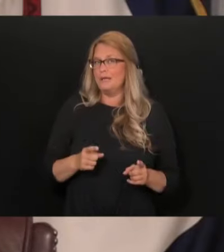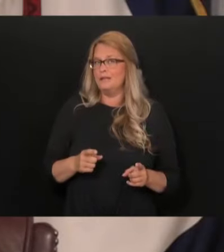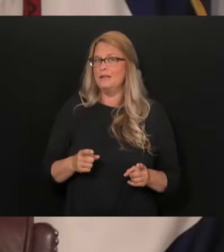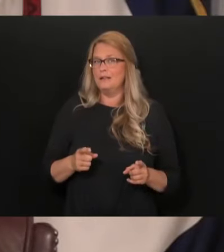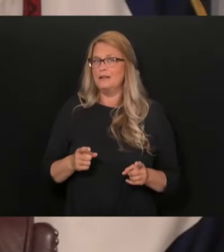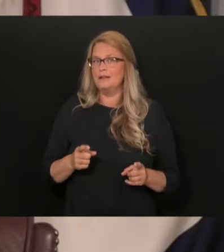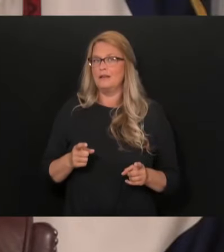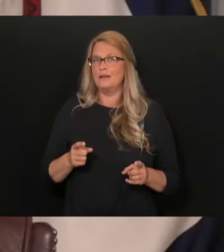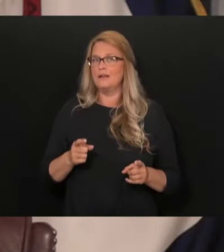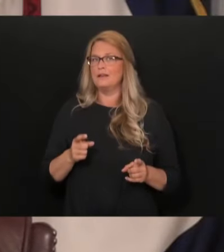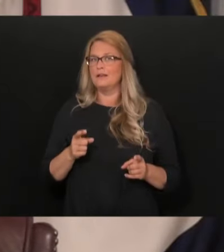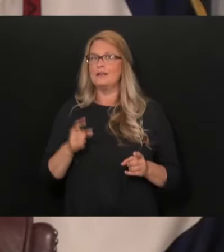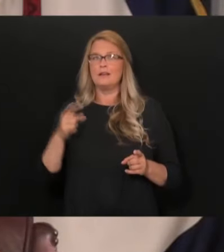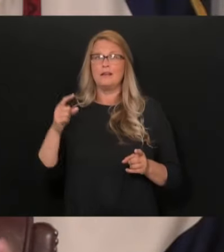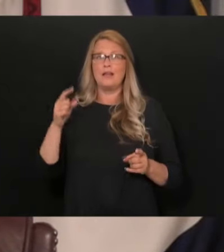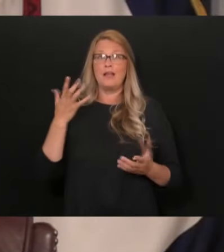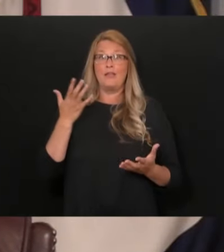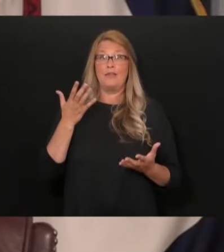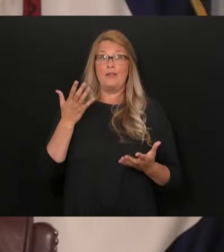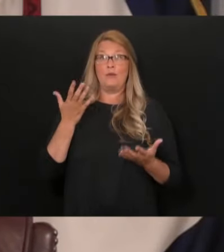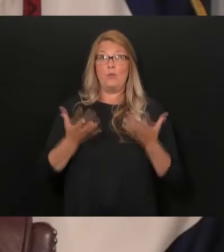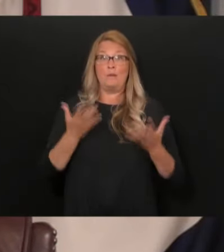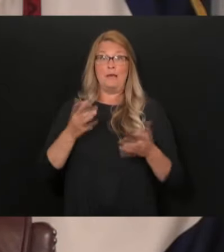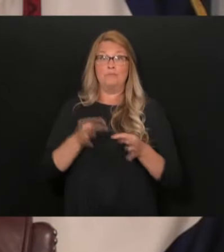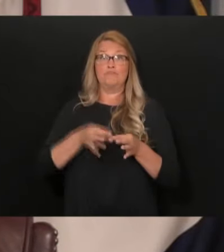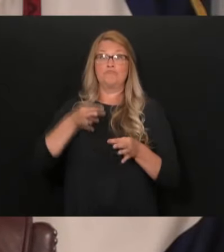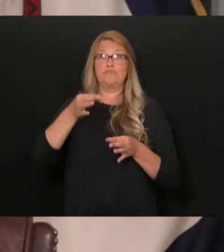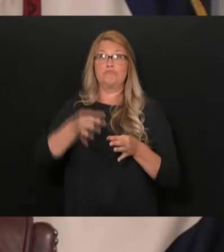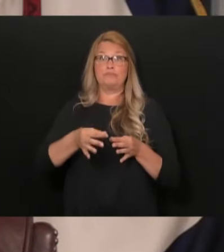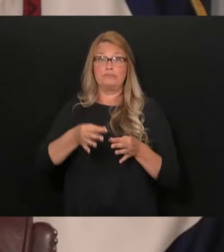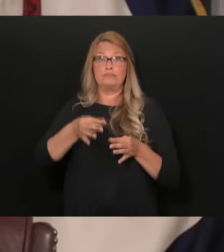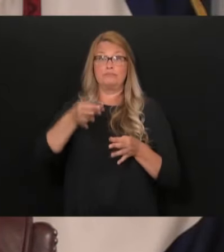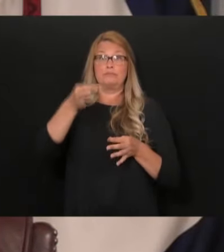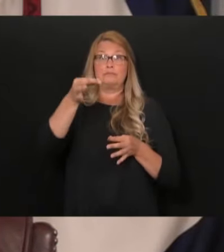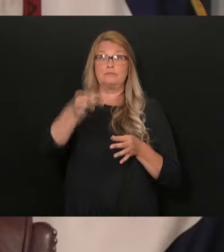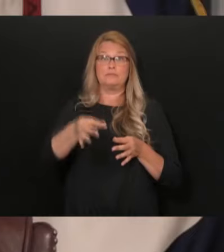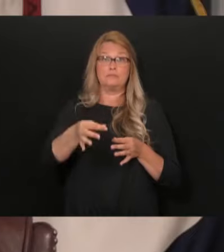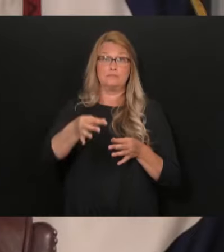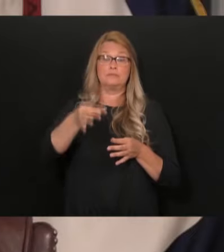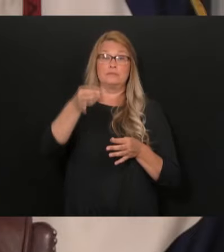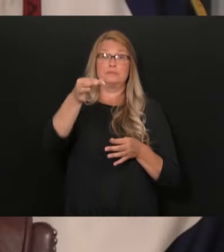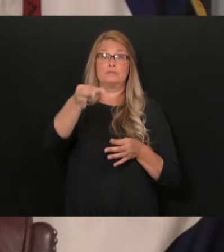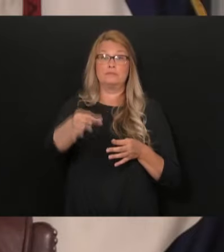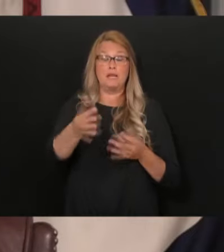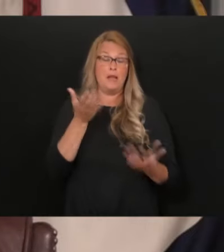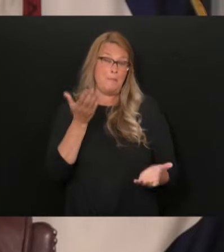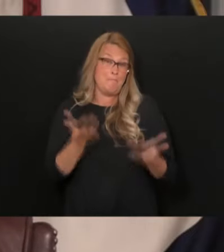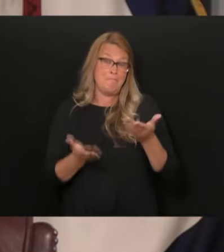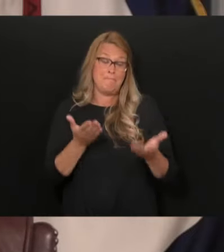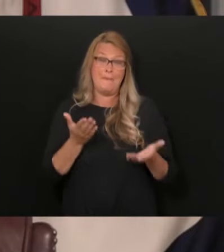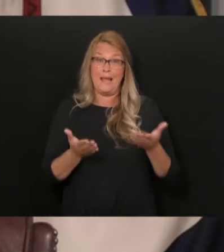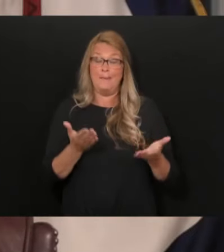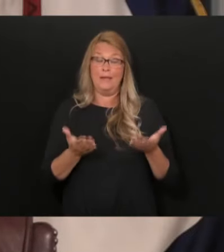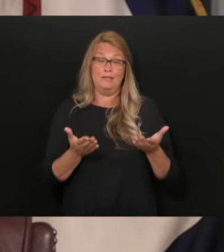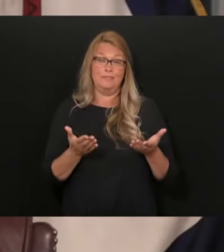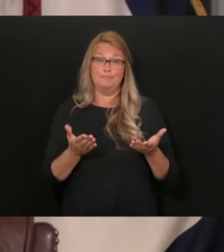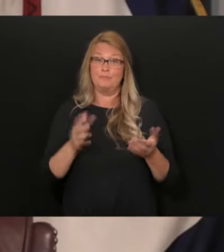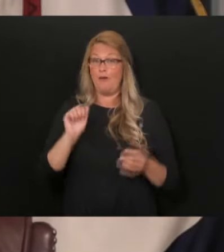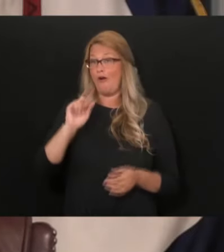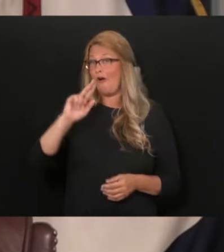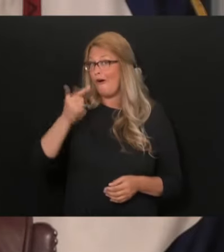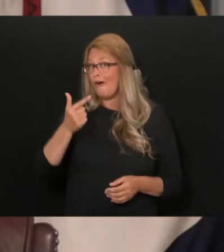this may trail along until somewhere out, it may even be